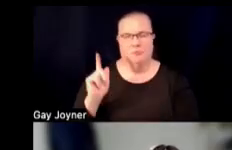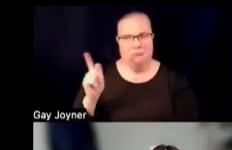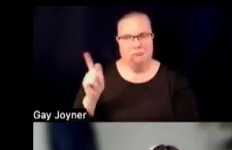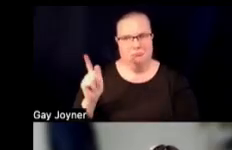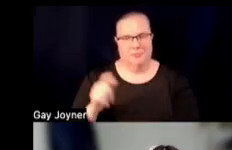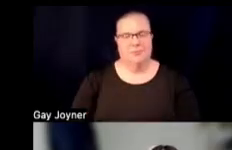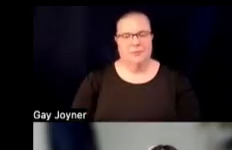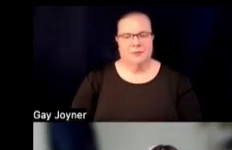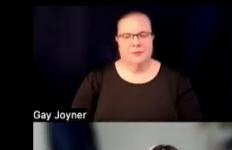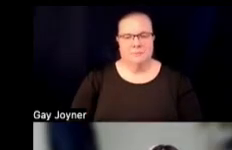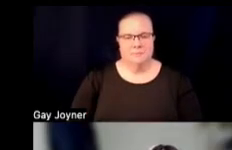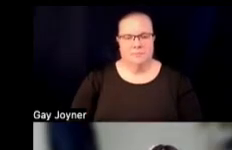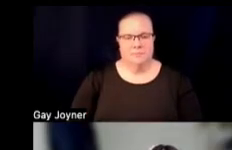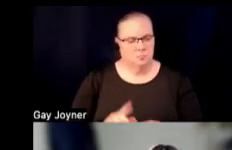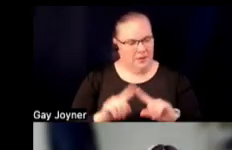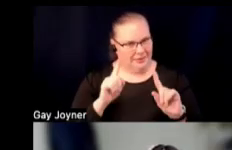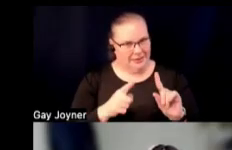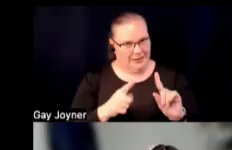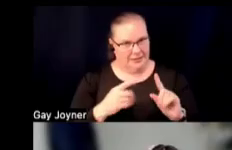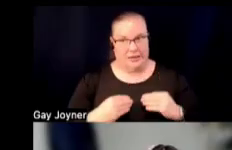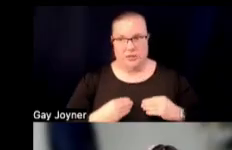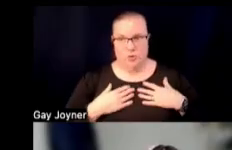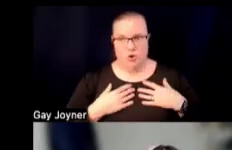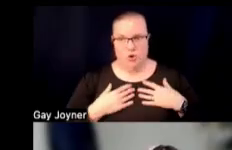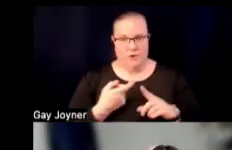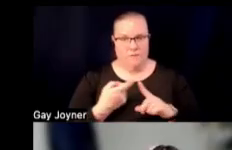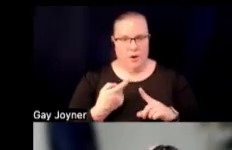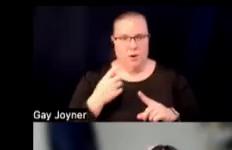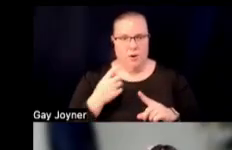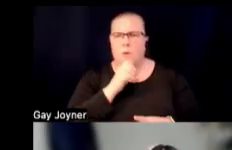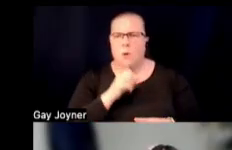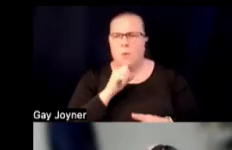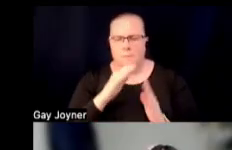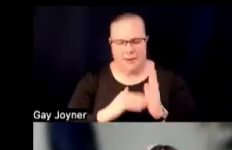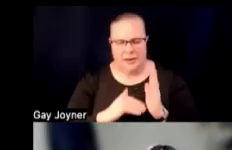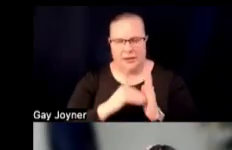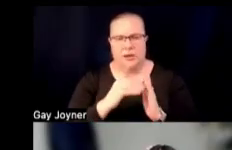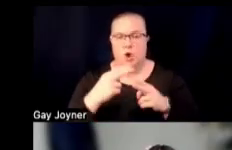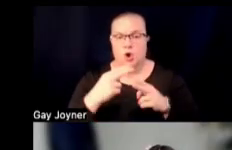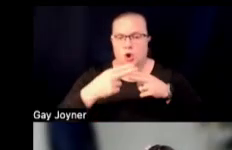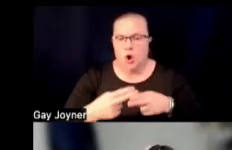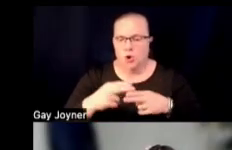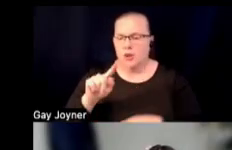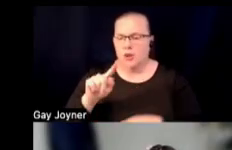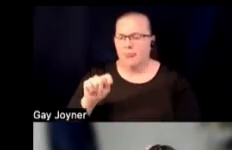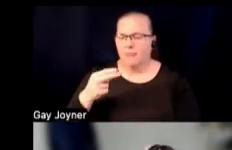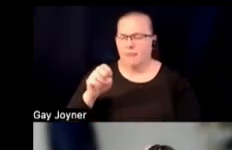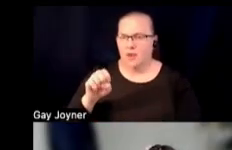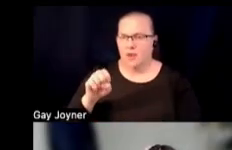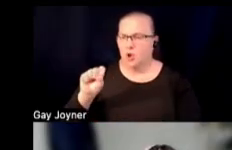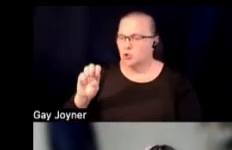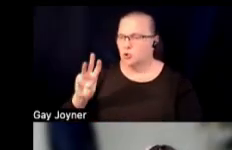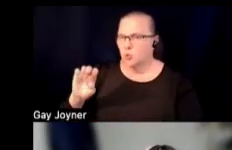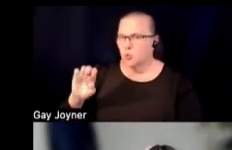Um, this inspiration came from actually an old painting called The Swing. I don't know. I'm sure you guys